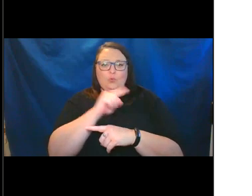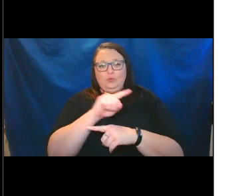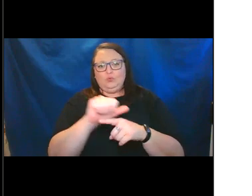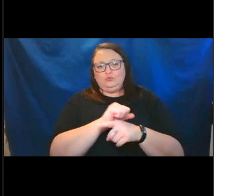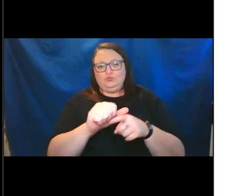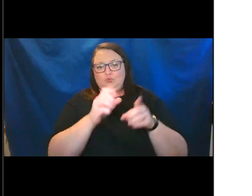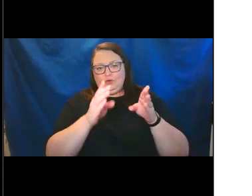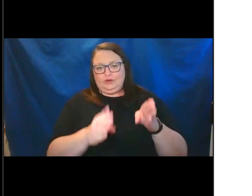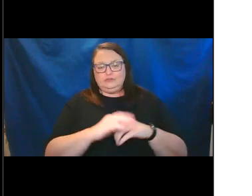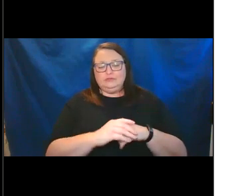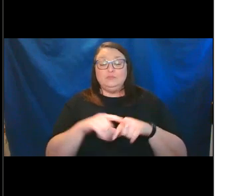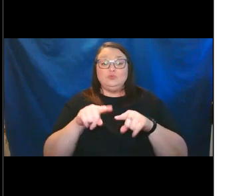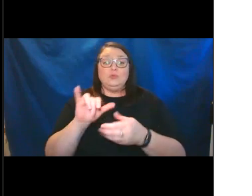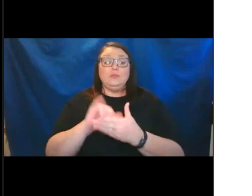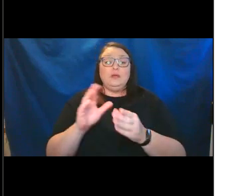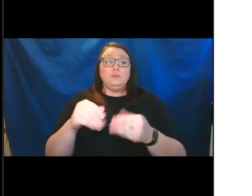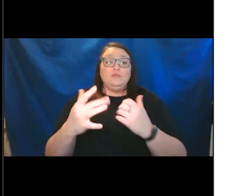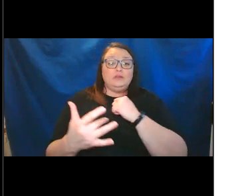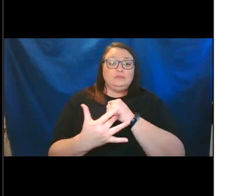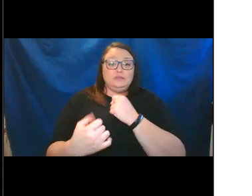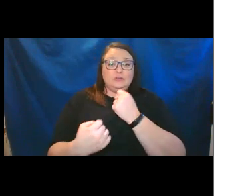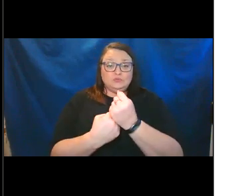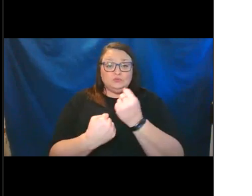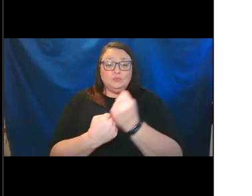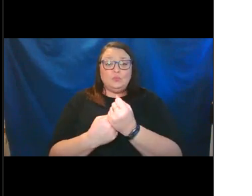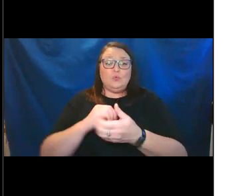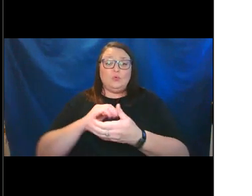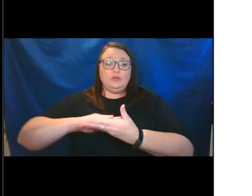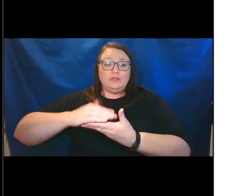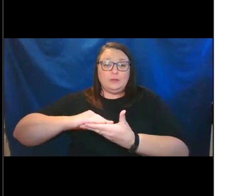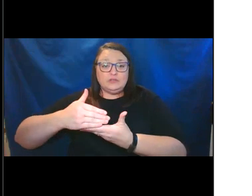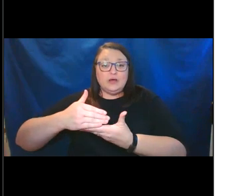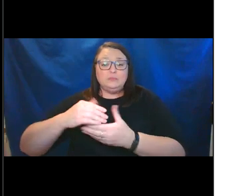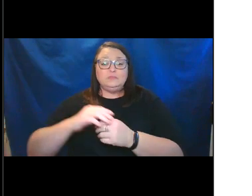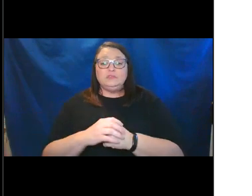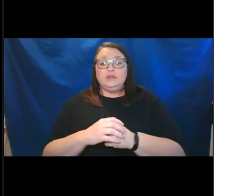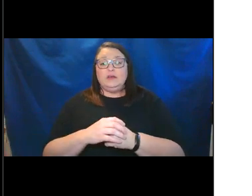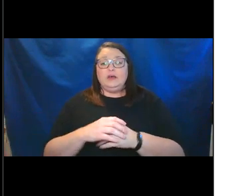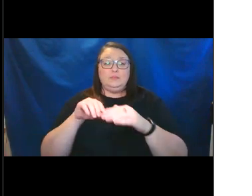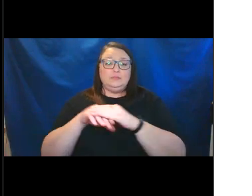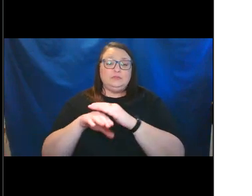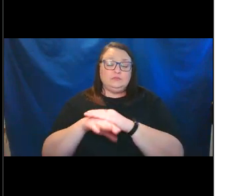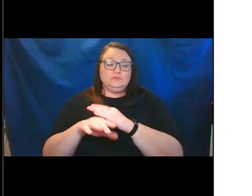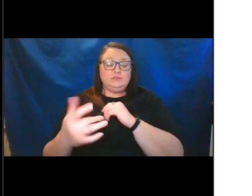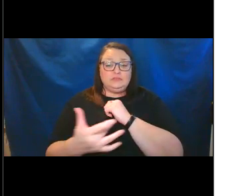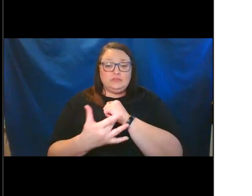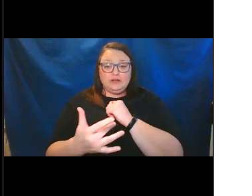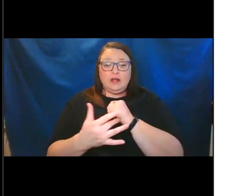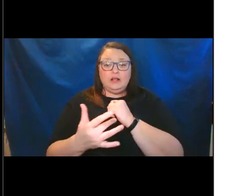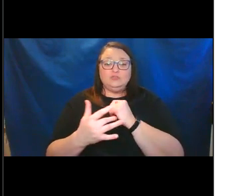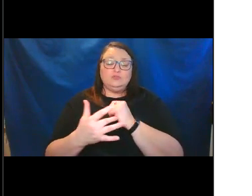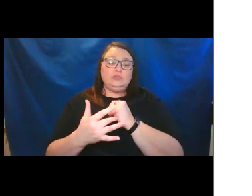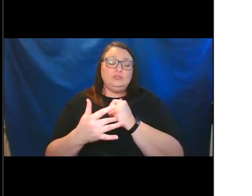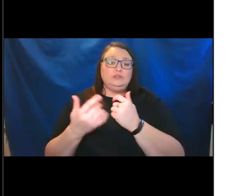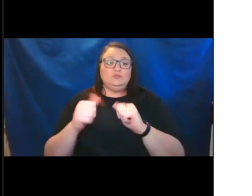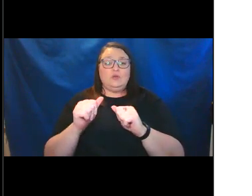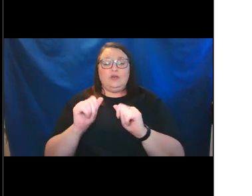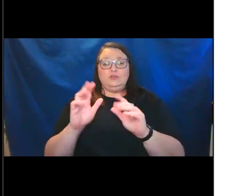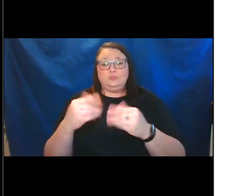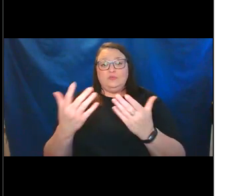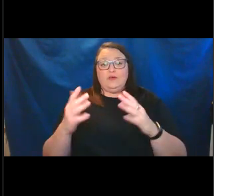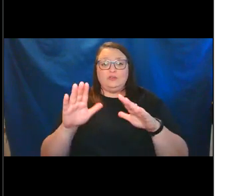that, we are providing tech support, laptops, and showing sensor technology to these trainees, and trying to provide childcare,